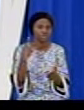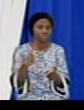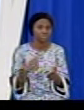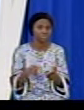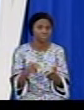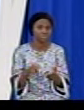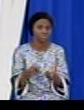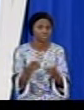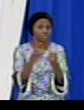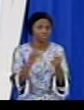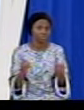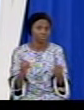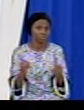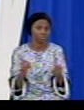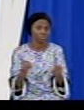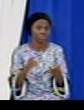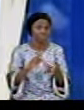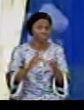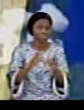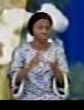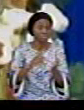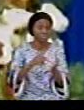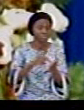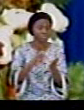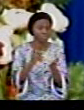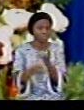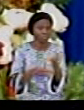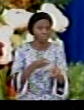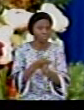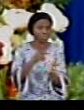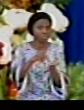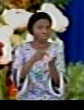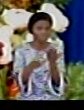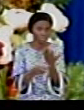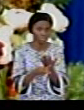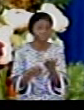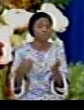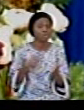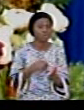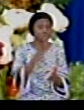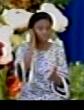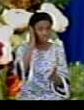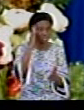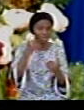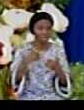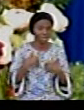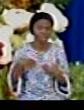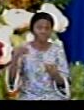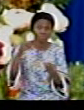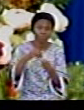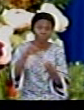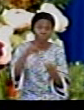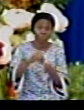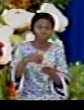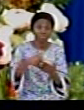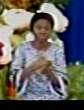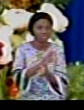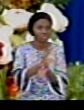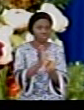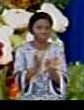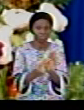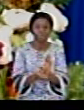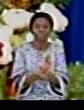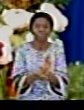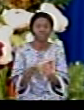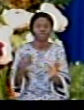more converts. The forthcoming Global Crusade, we are going to commit ourselves to prayer more for it. And by the